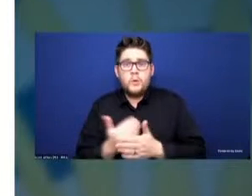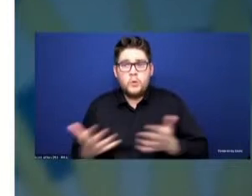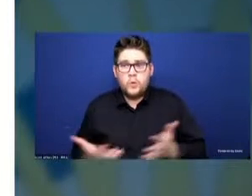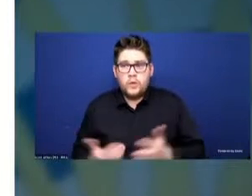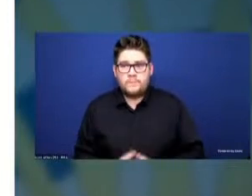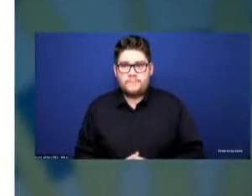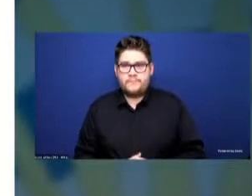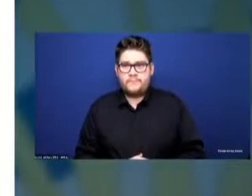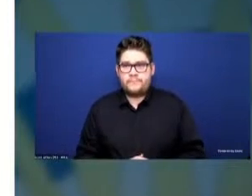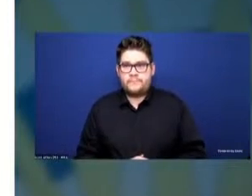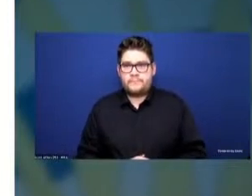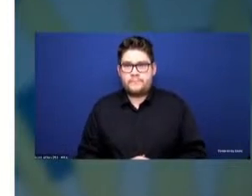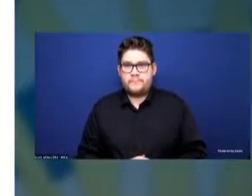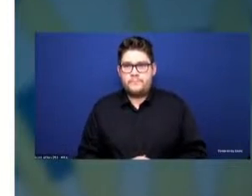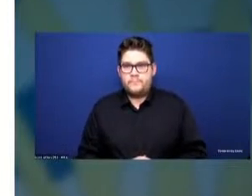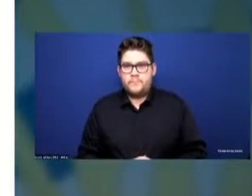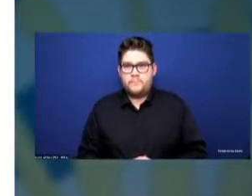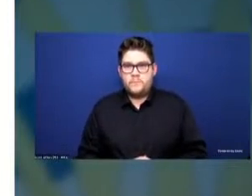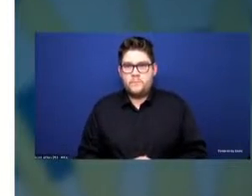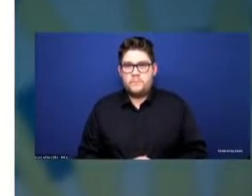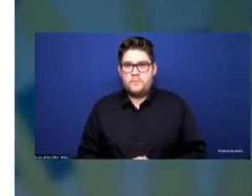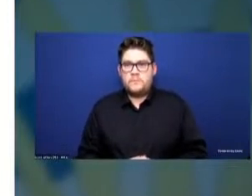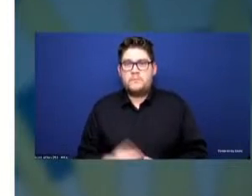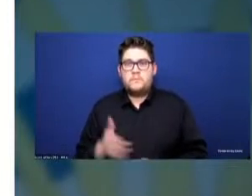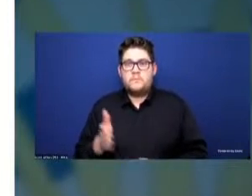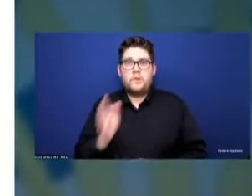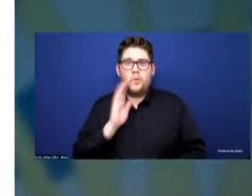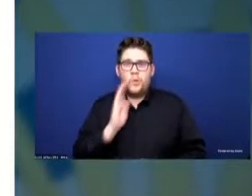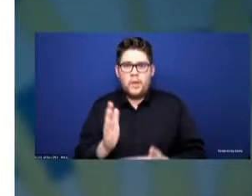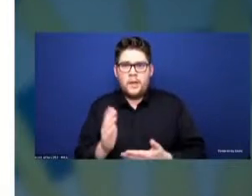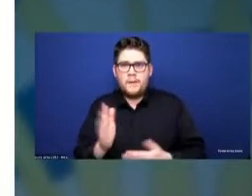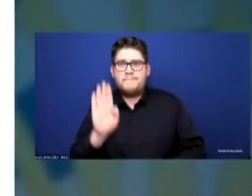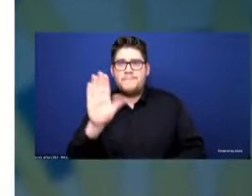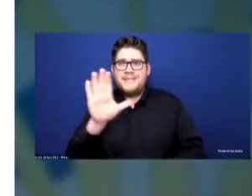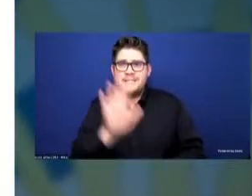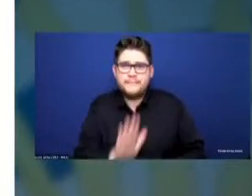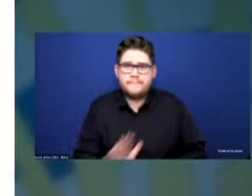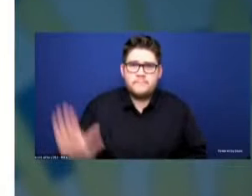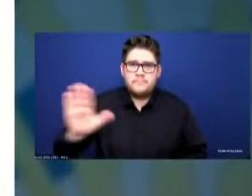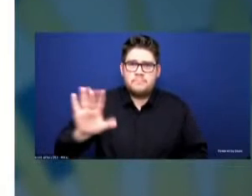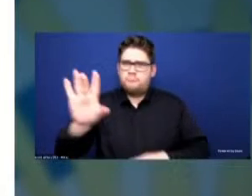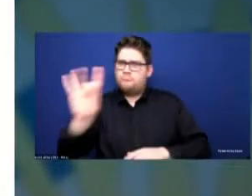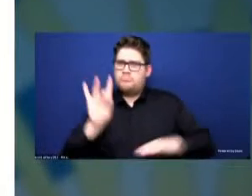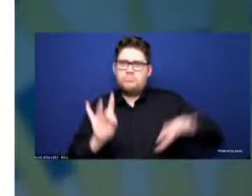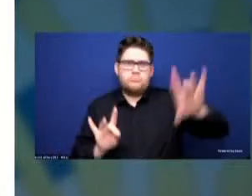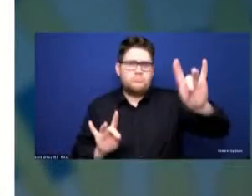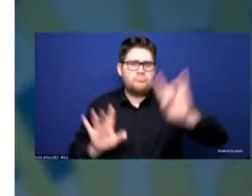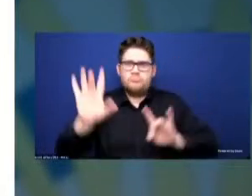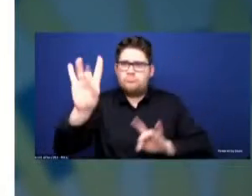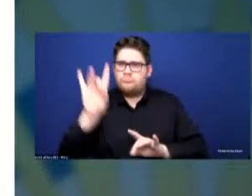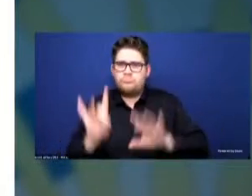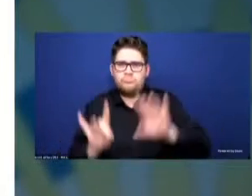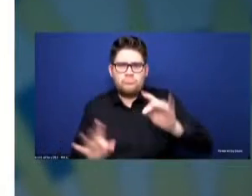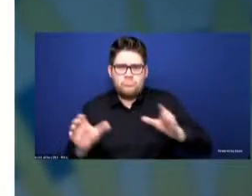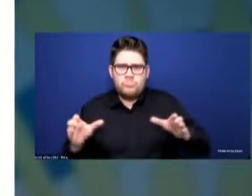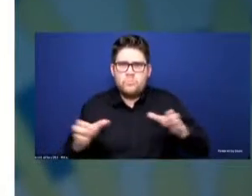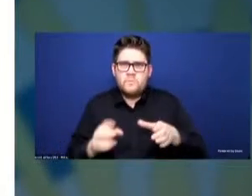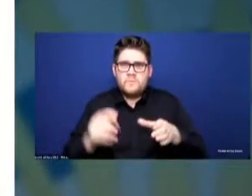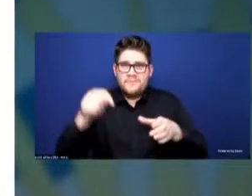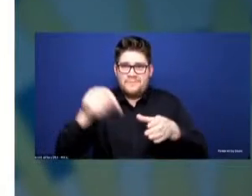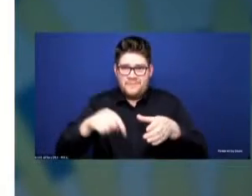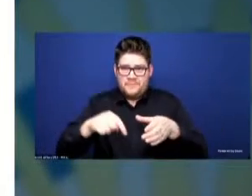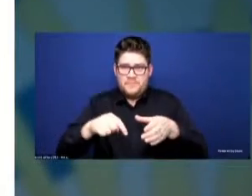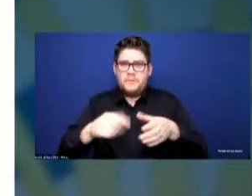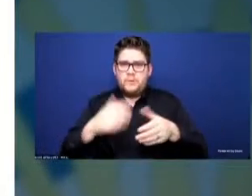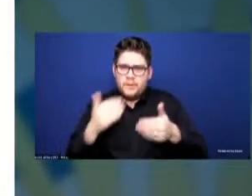sample of tests from around the province that are positive COVID tests from around the province and doing